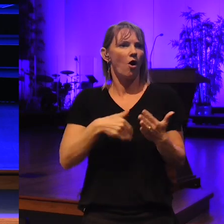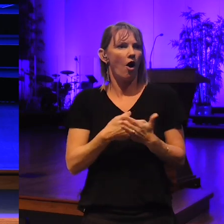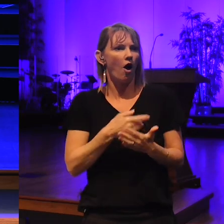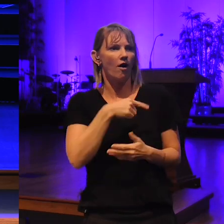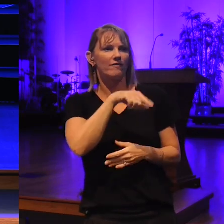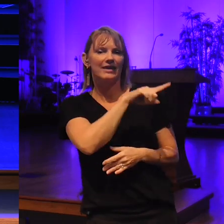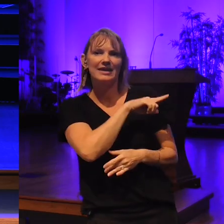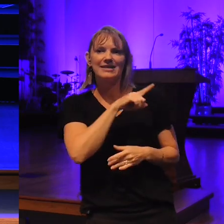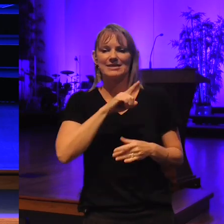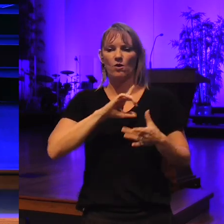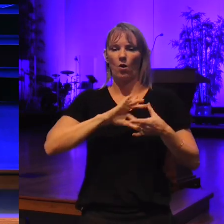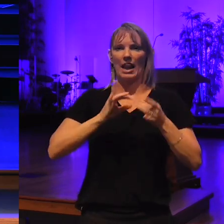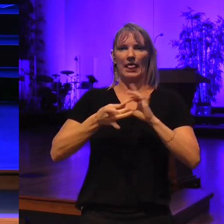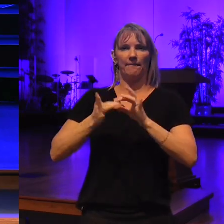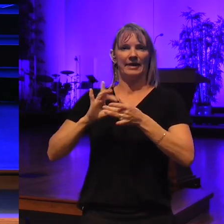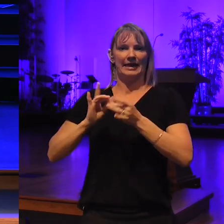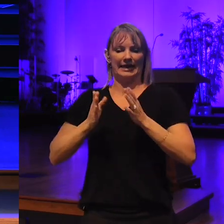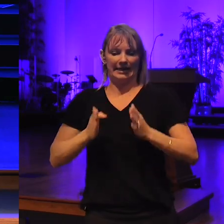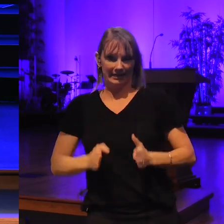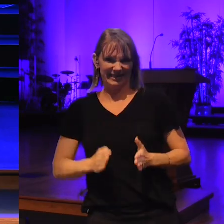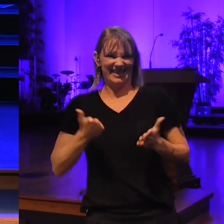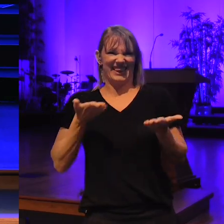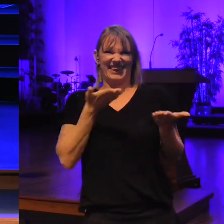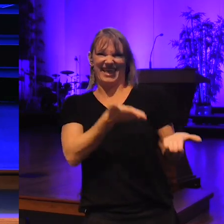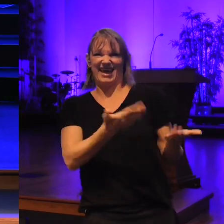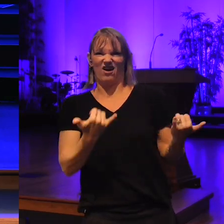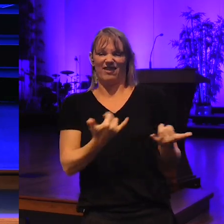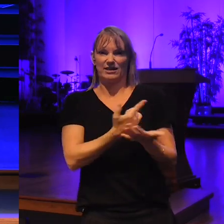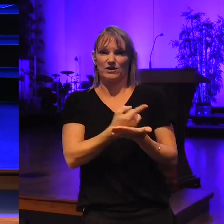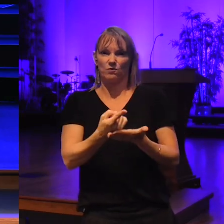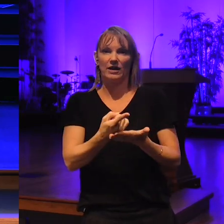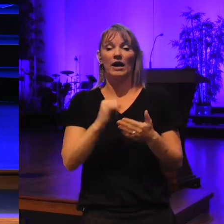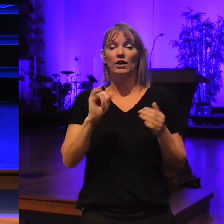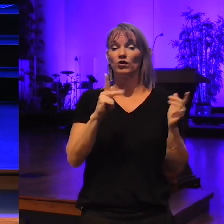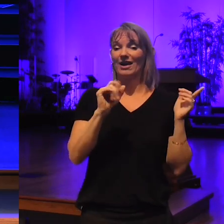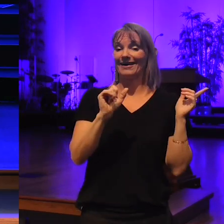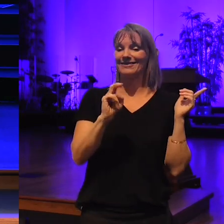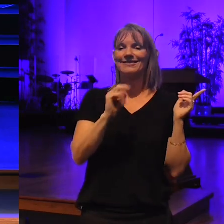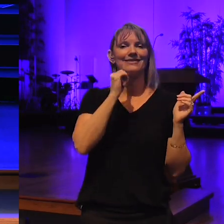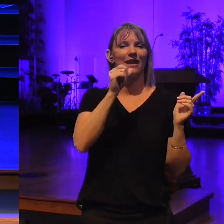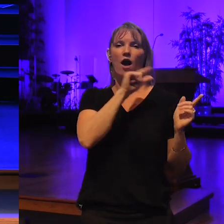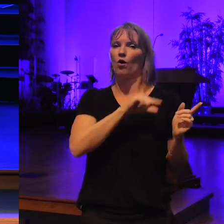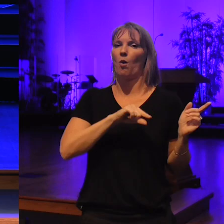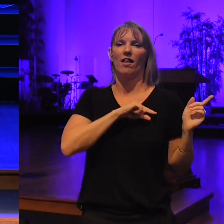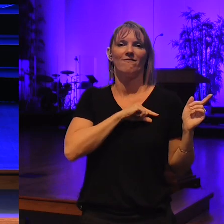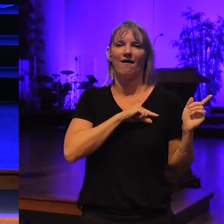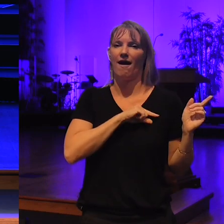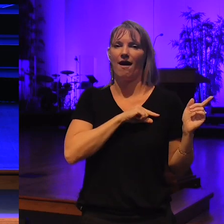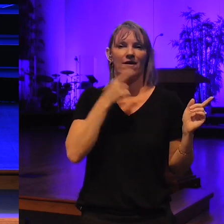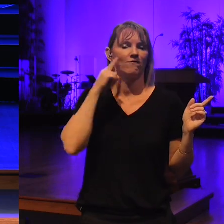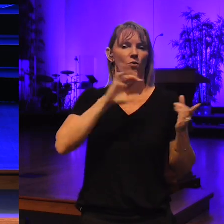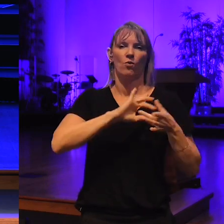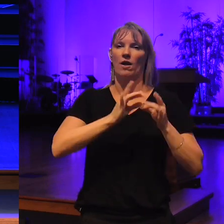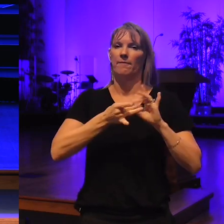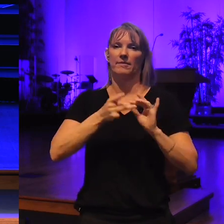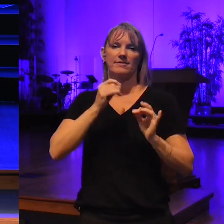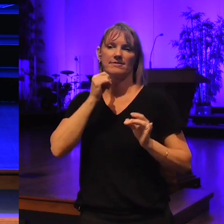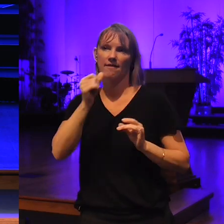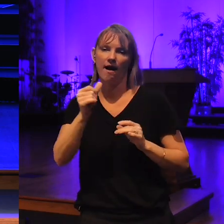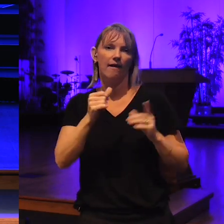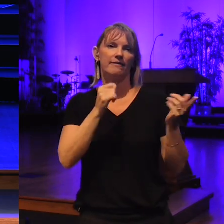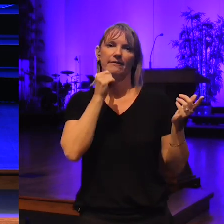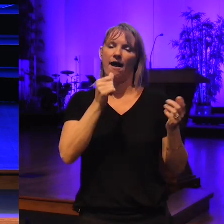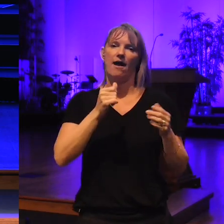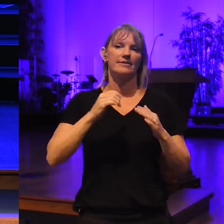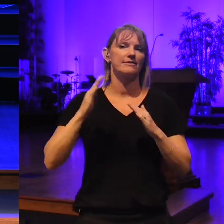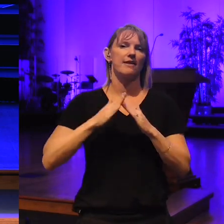these Olympians that are there this week. And Jackson did not qualify for the Olympics. He didn't